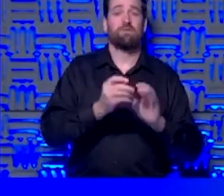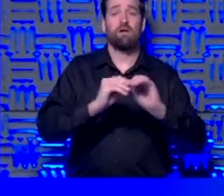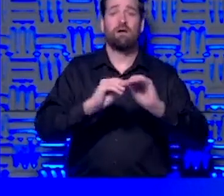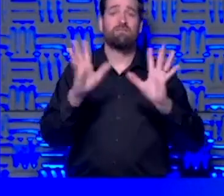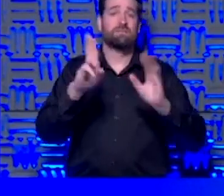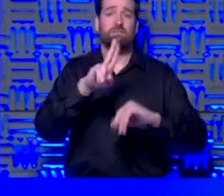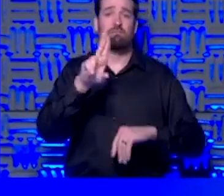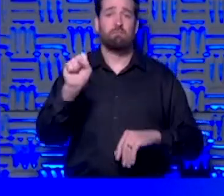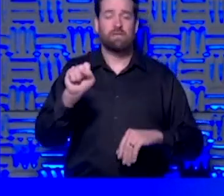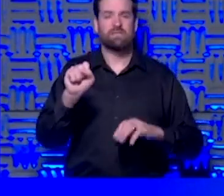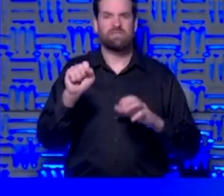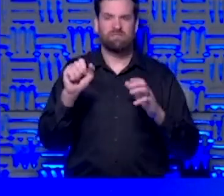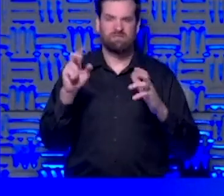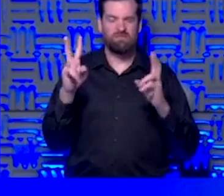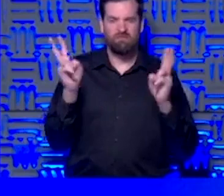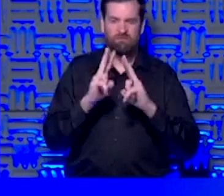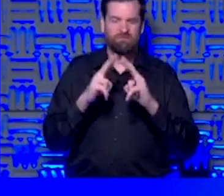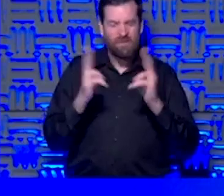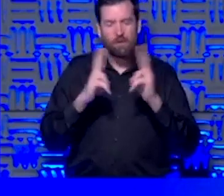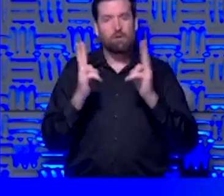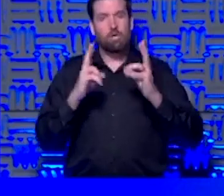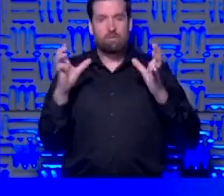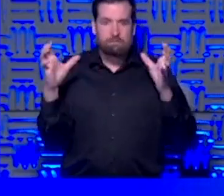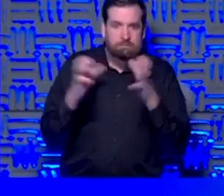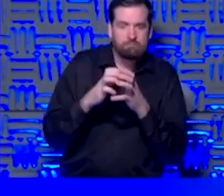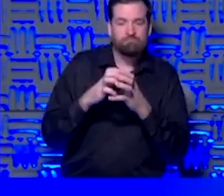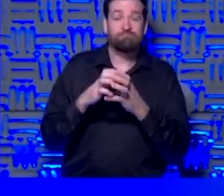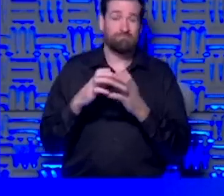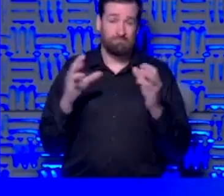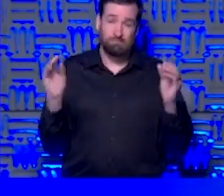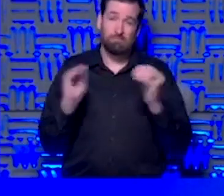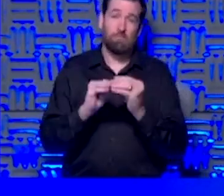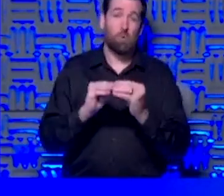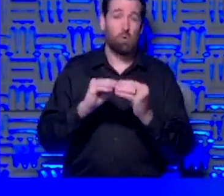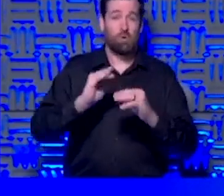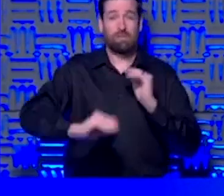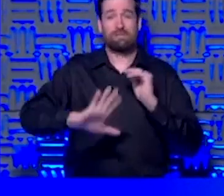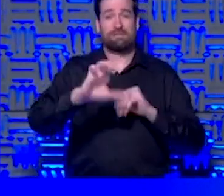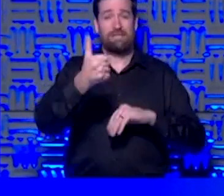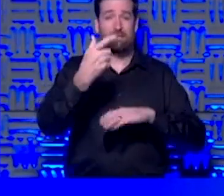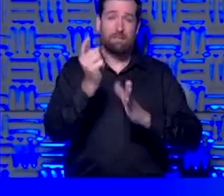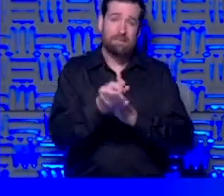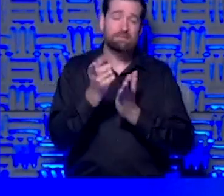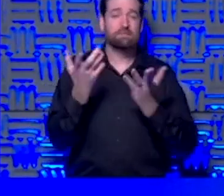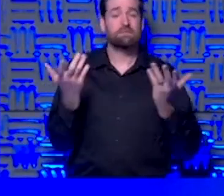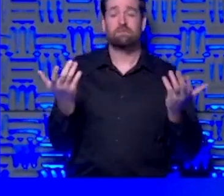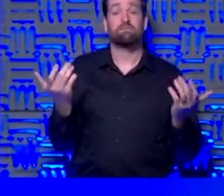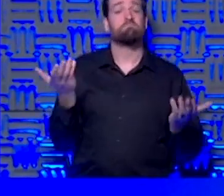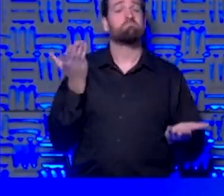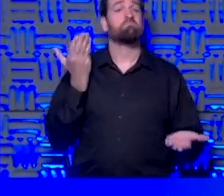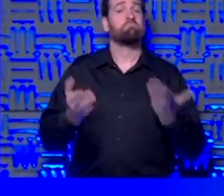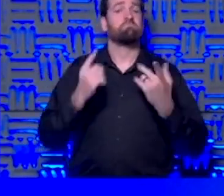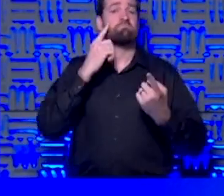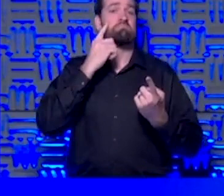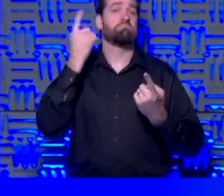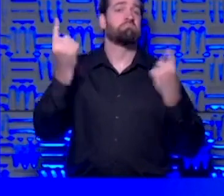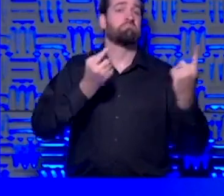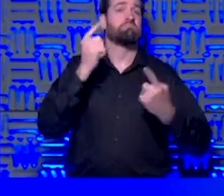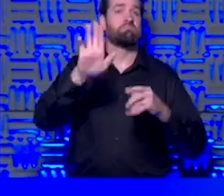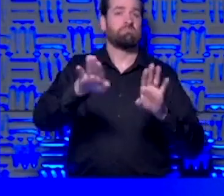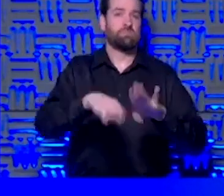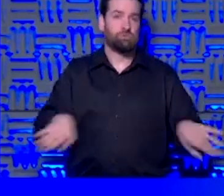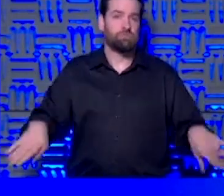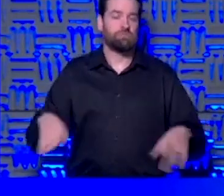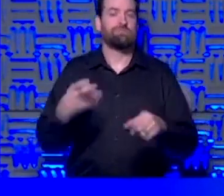is a very contained environment. You are on there for longer than 10 minutes. Again, in these cases, you may want to consider having your child go with